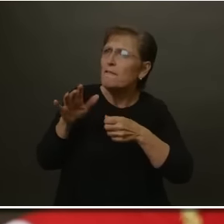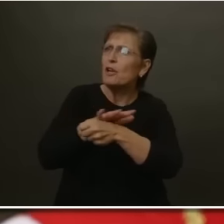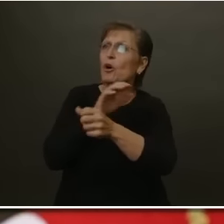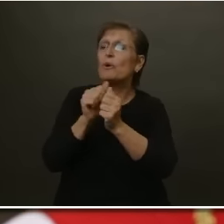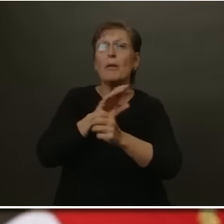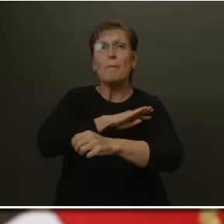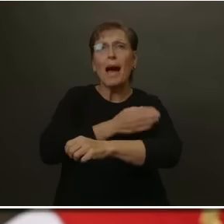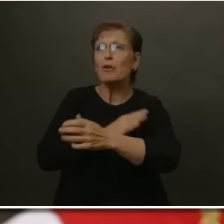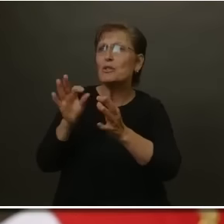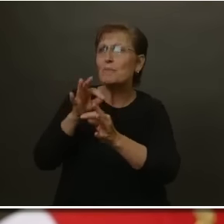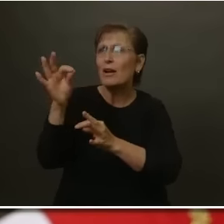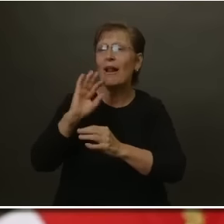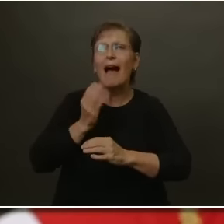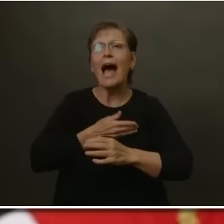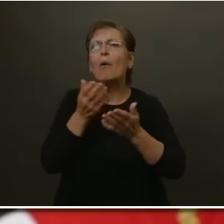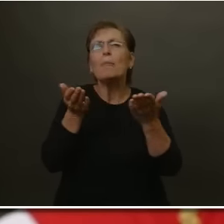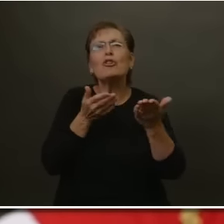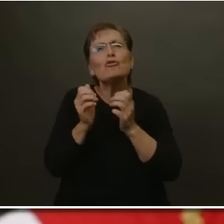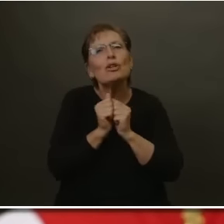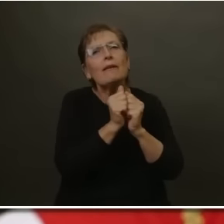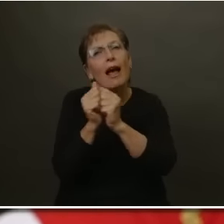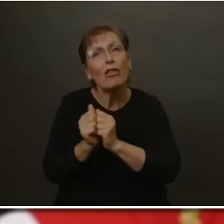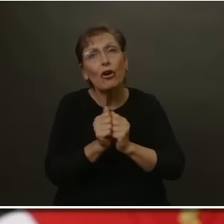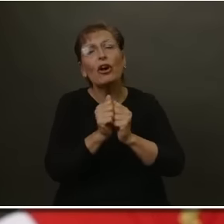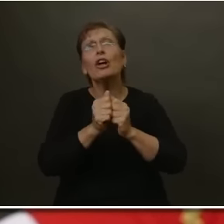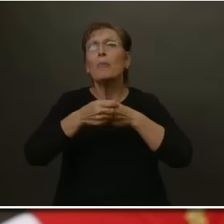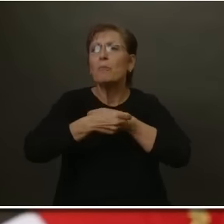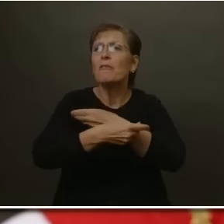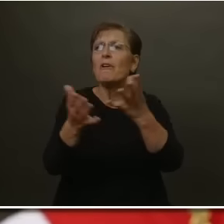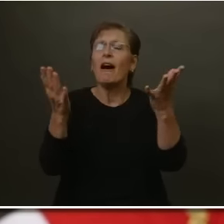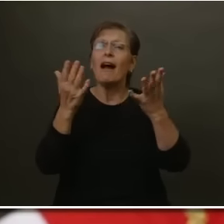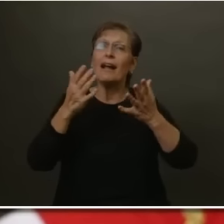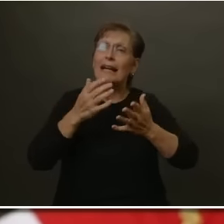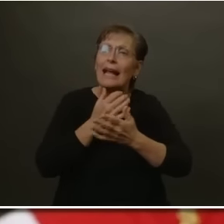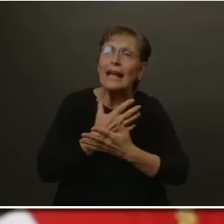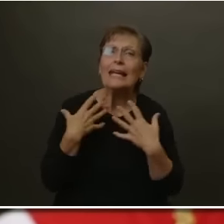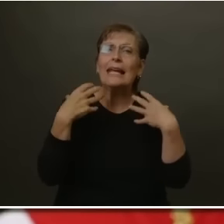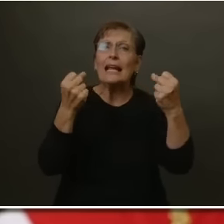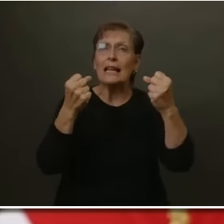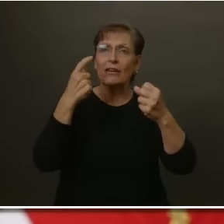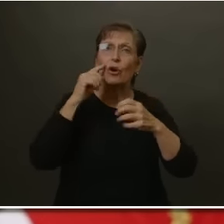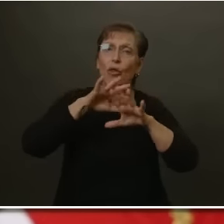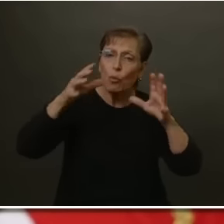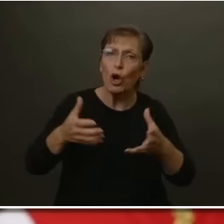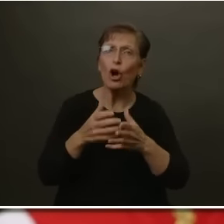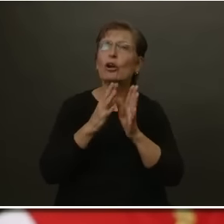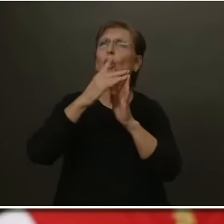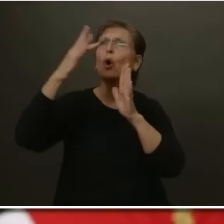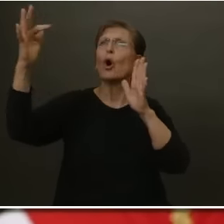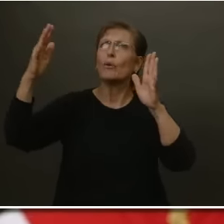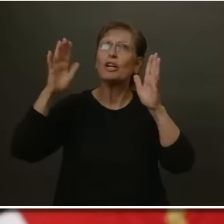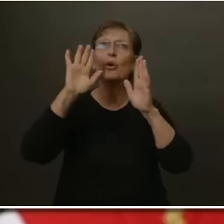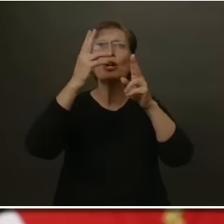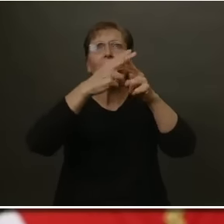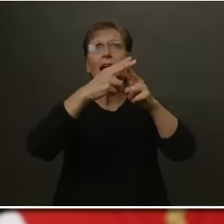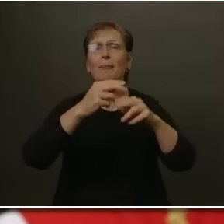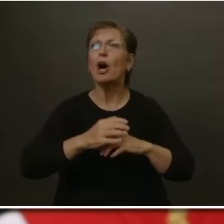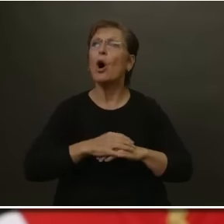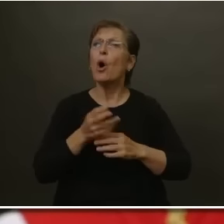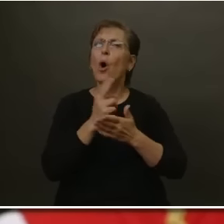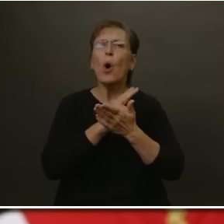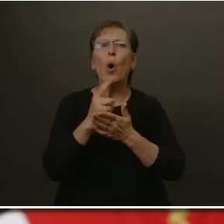our ministry together may bring healing to your world and glory to your name. Kindle in us the flame of